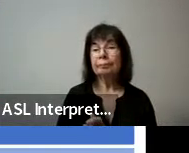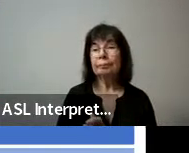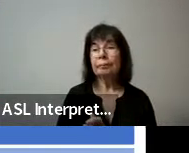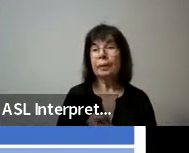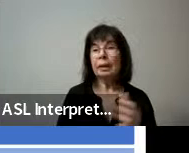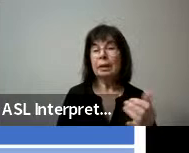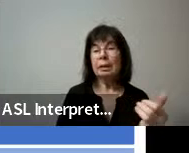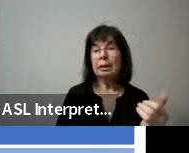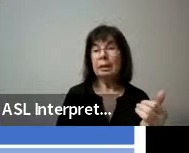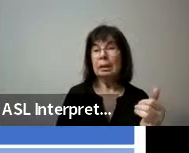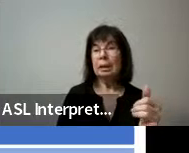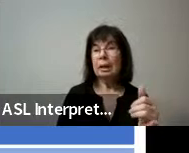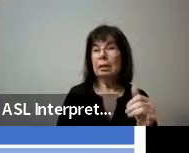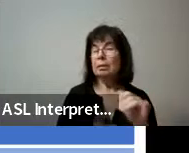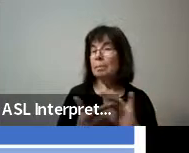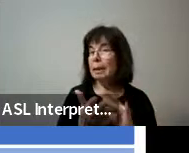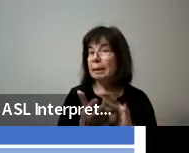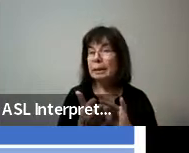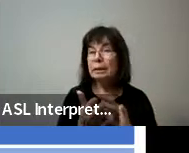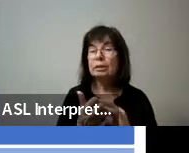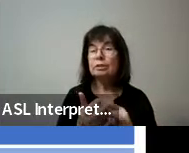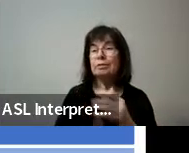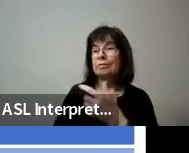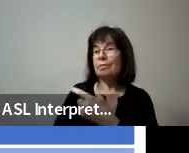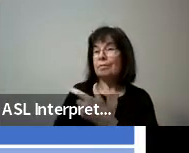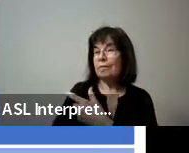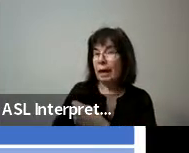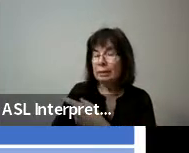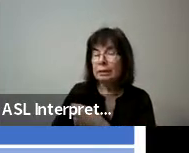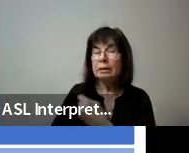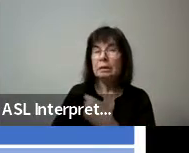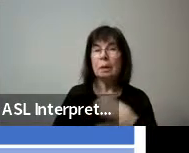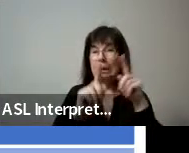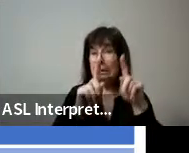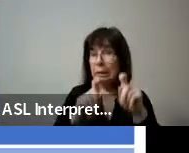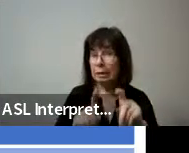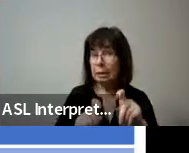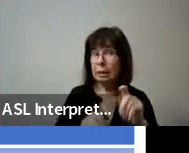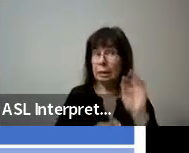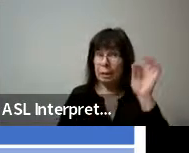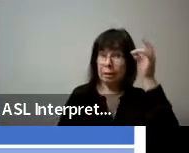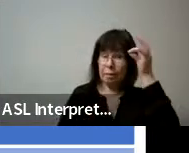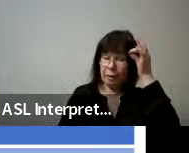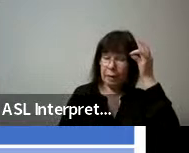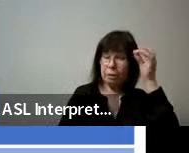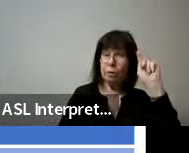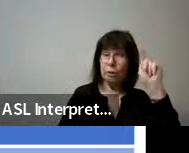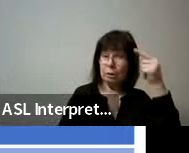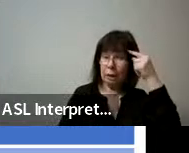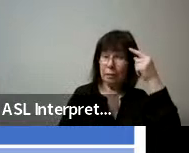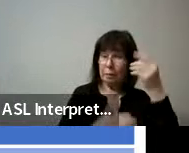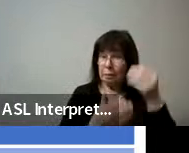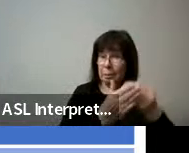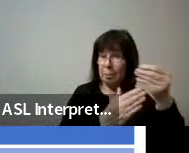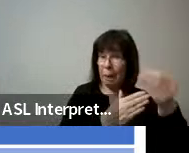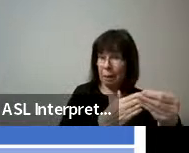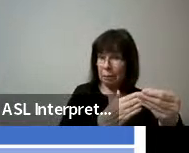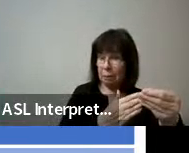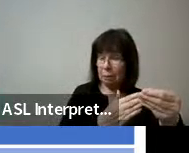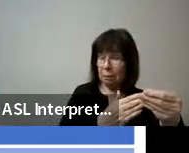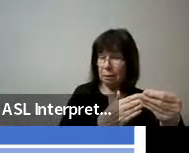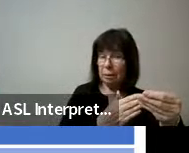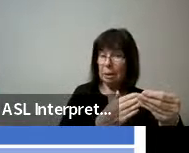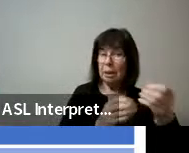any medications or vaccines or tests that the federal government has purchased and